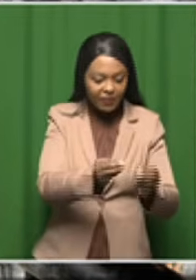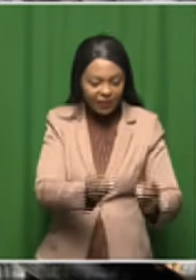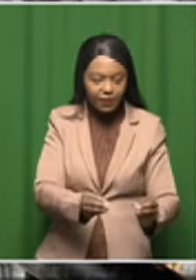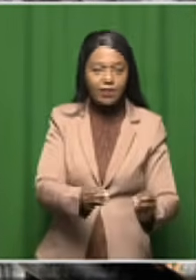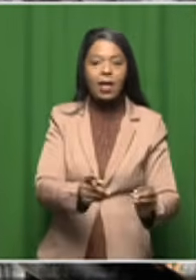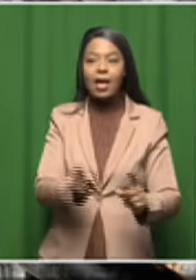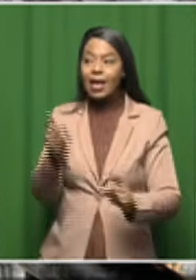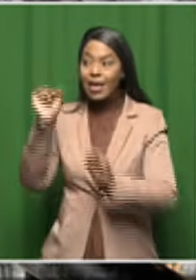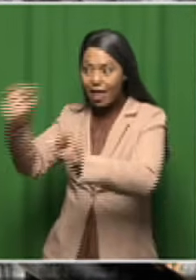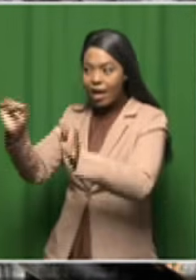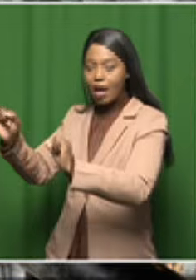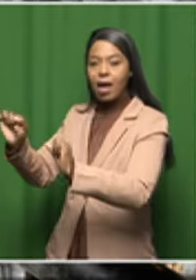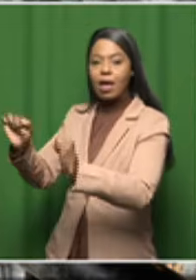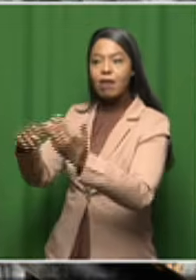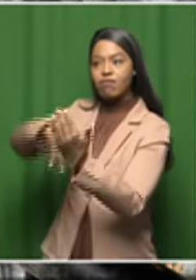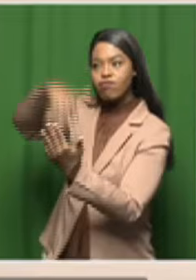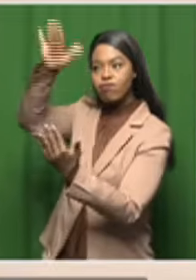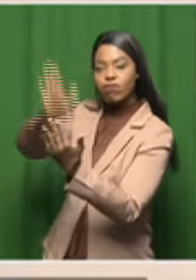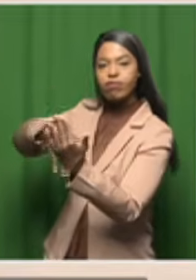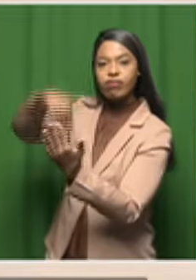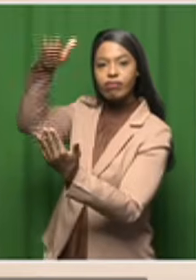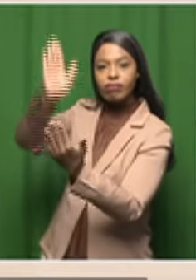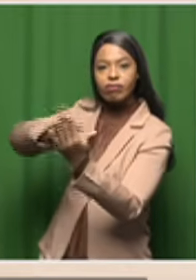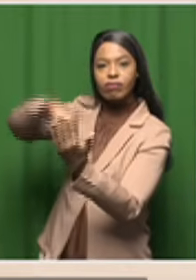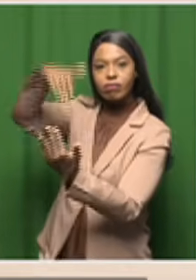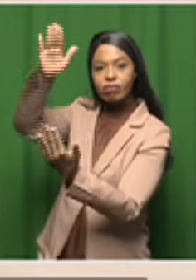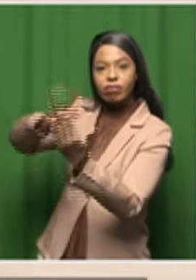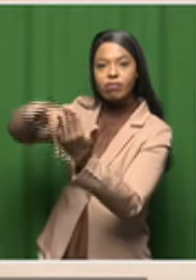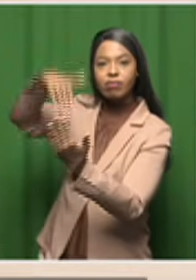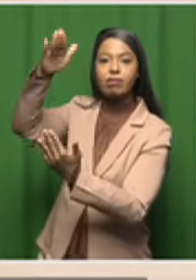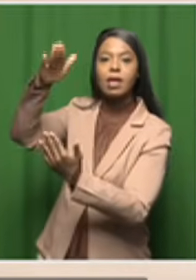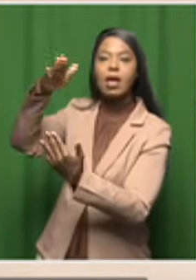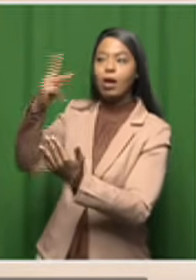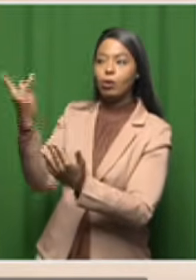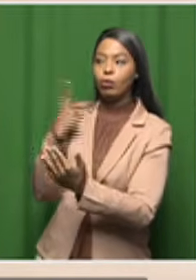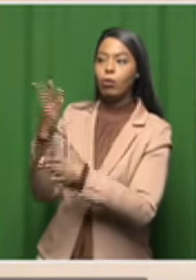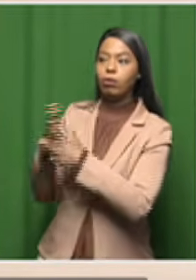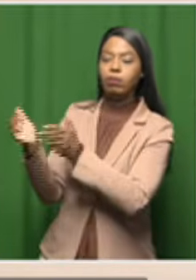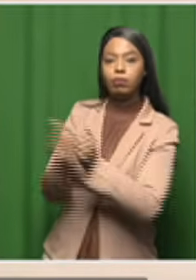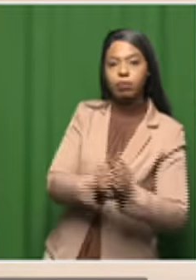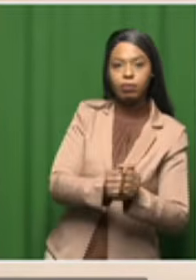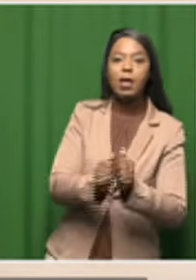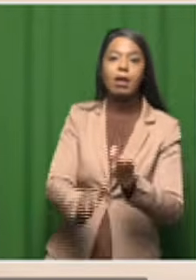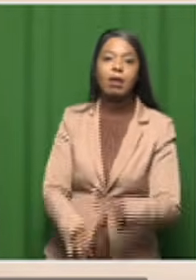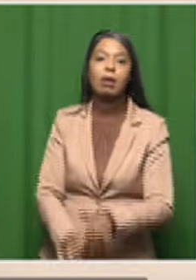balance is very, very important, for us, to do.